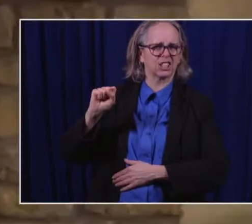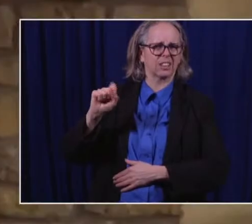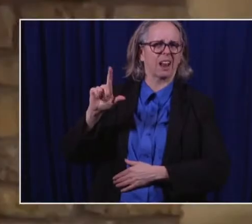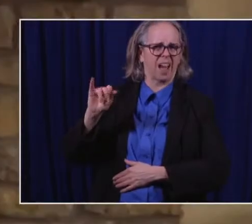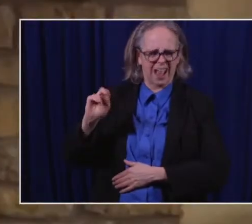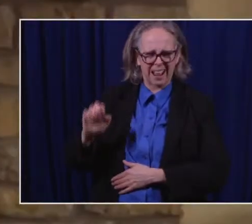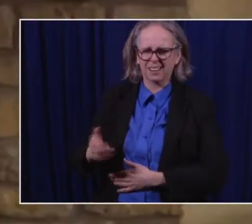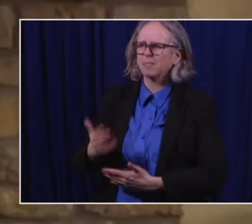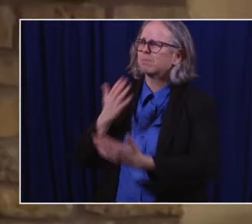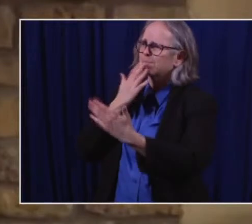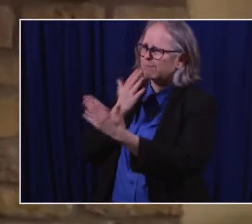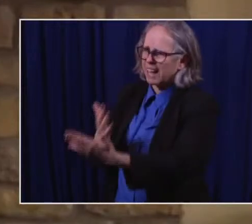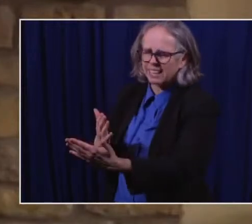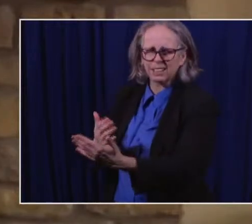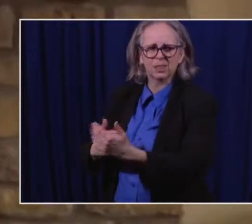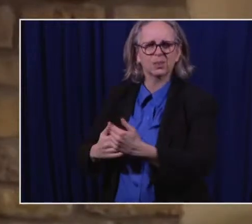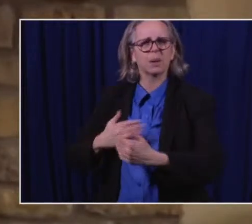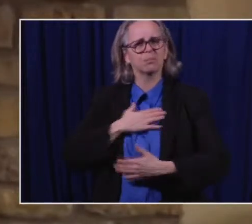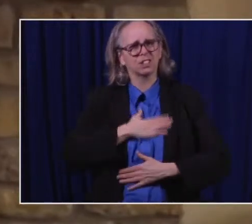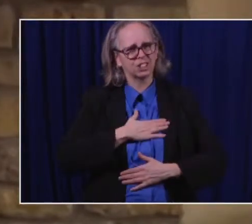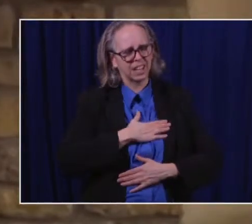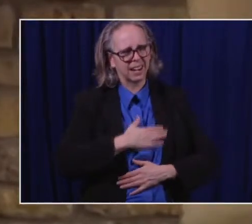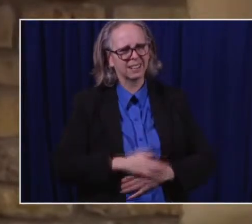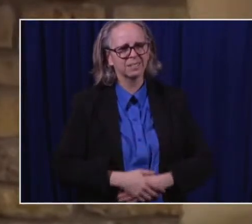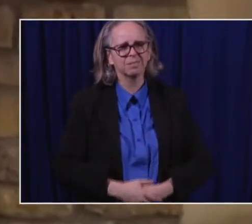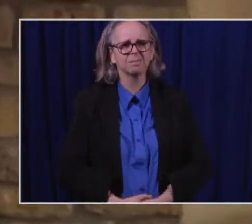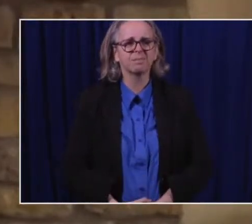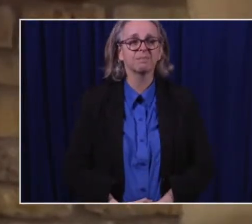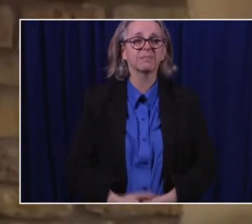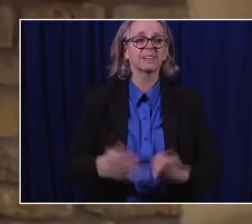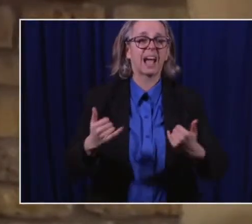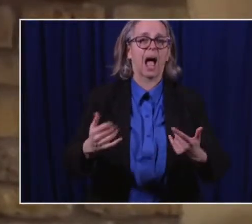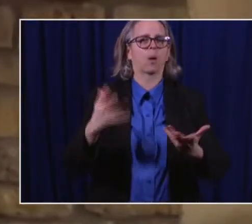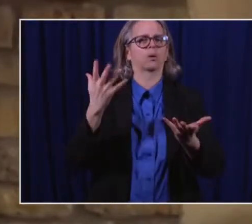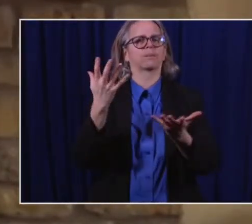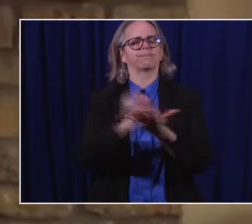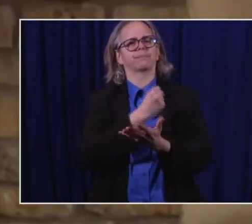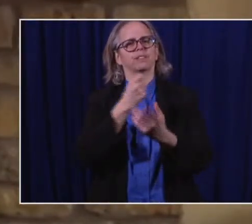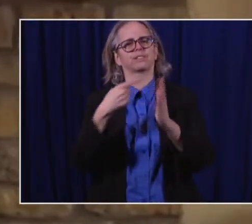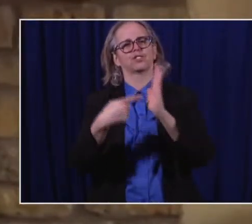it very much. Eric, let's go to the data slide first.